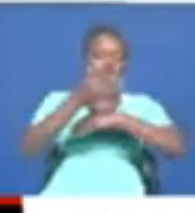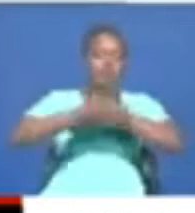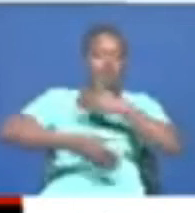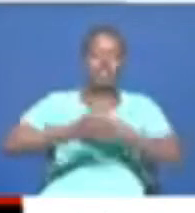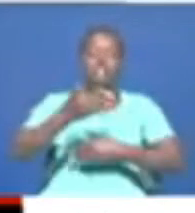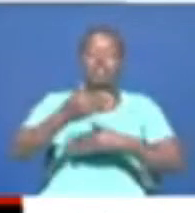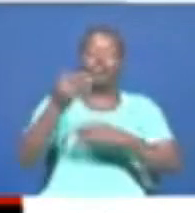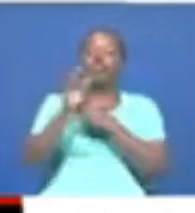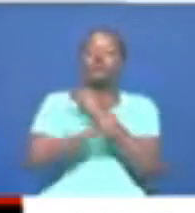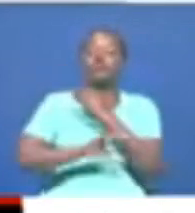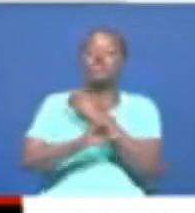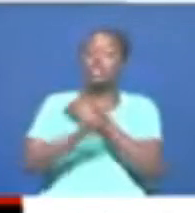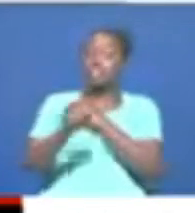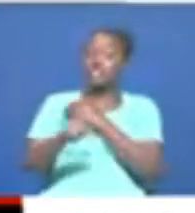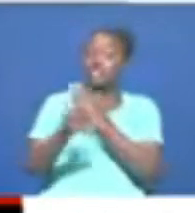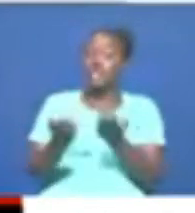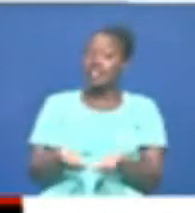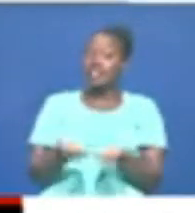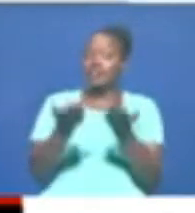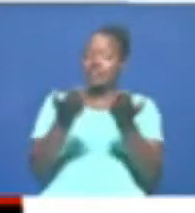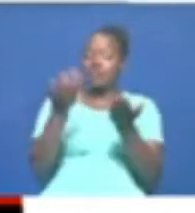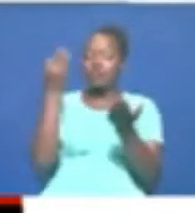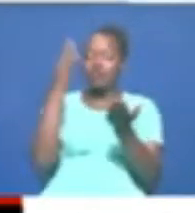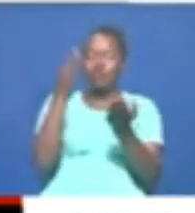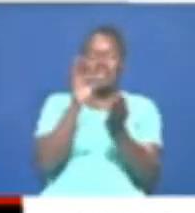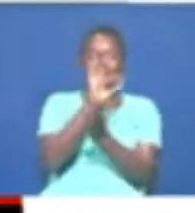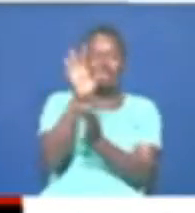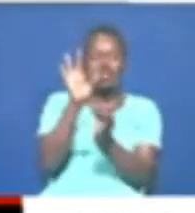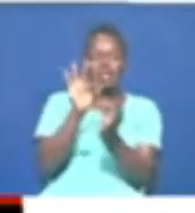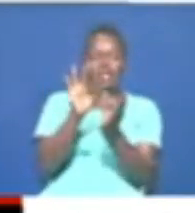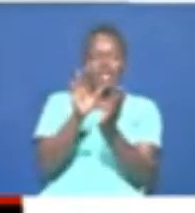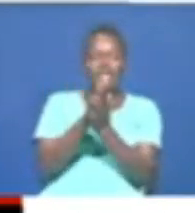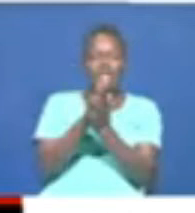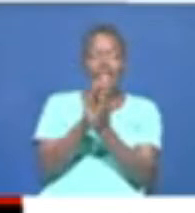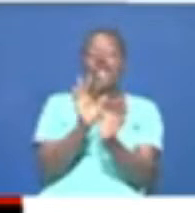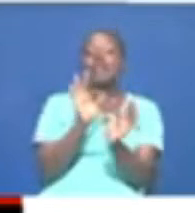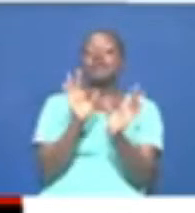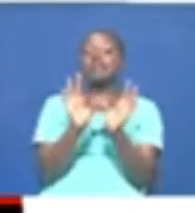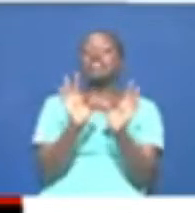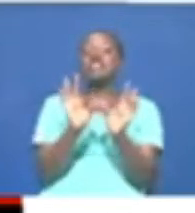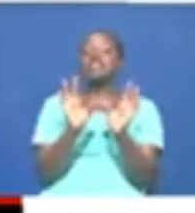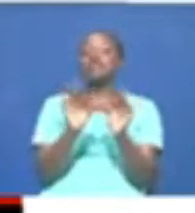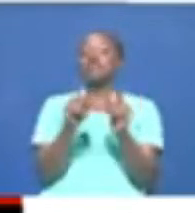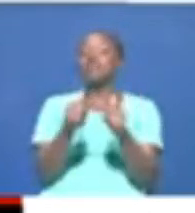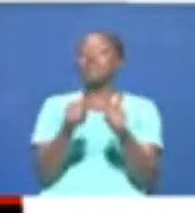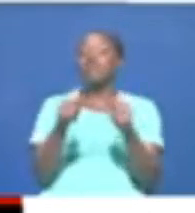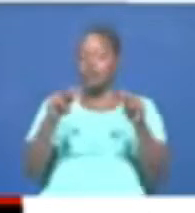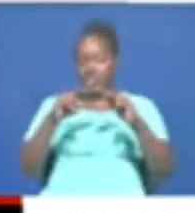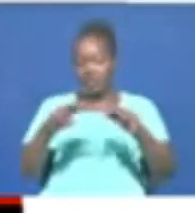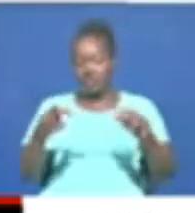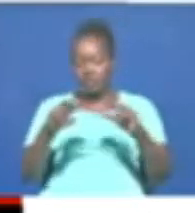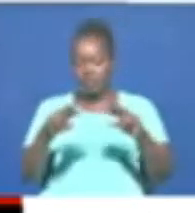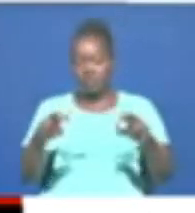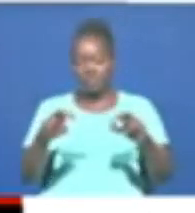country. The enhancement of the efficiency and effectiveness of the investigations will